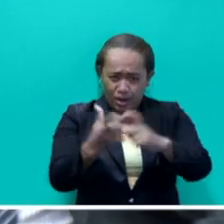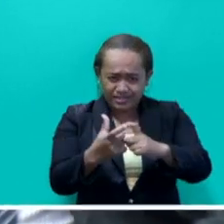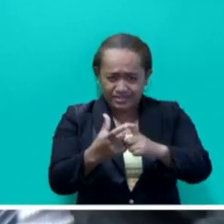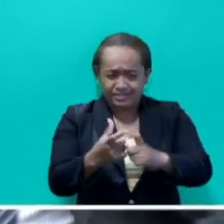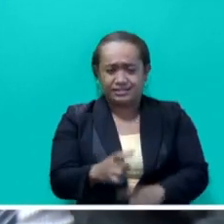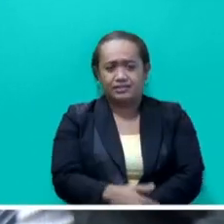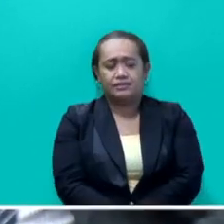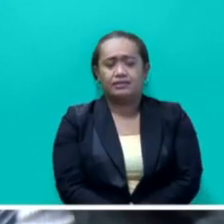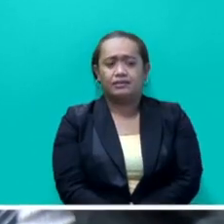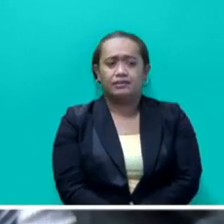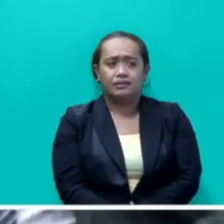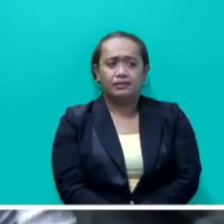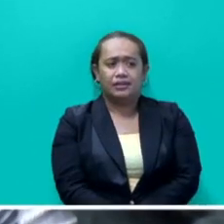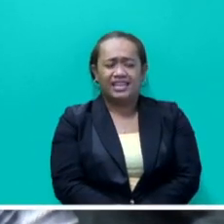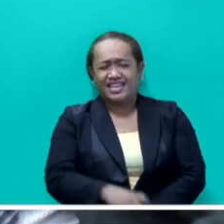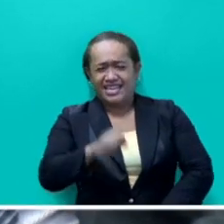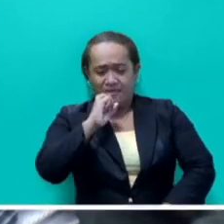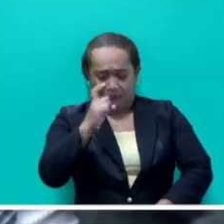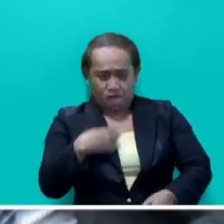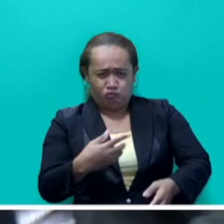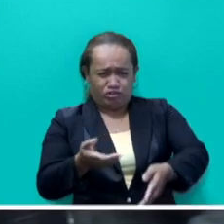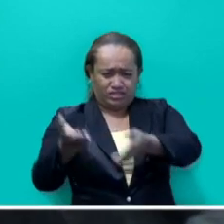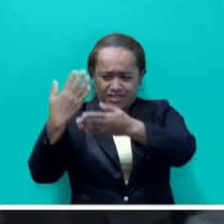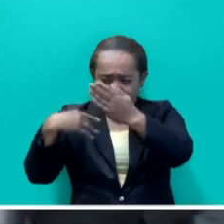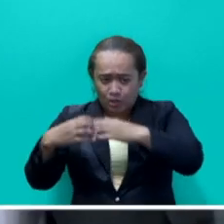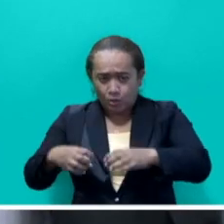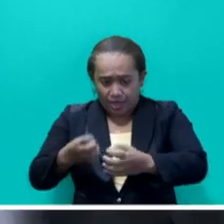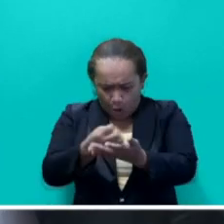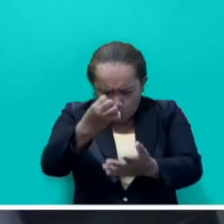sir, if we study the economies, it